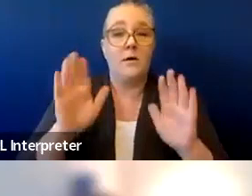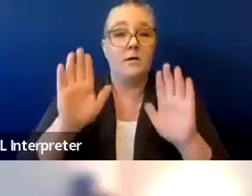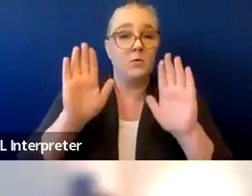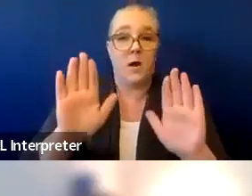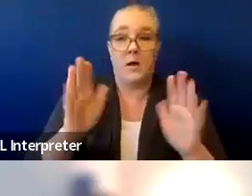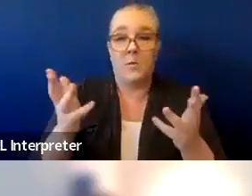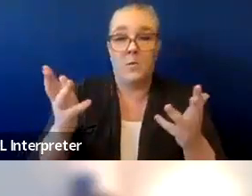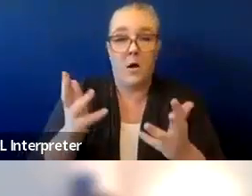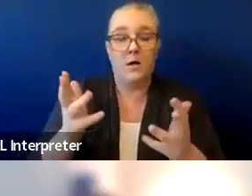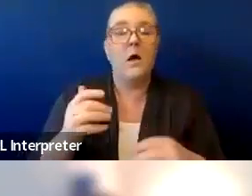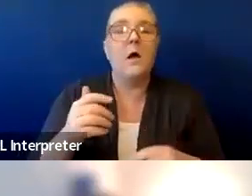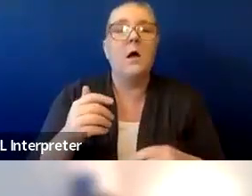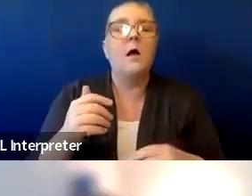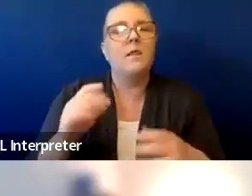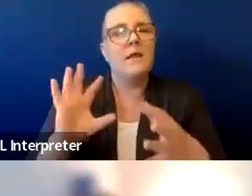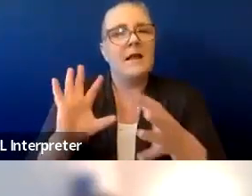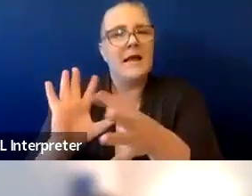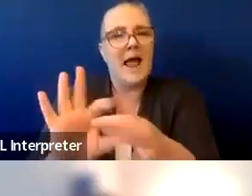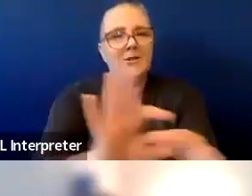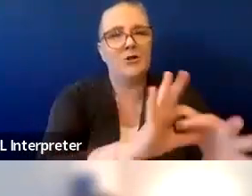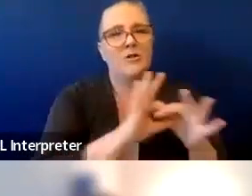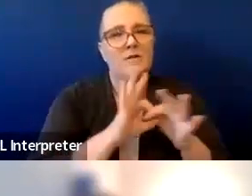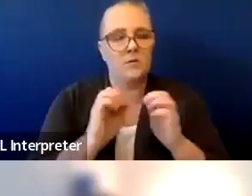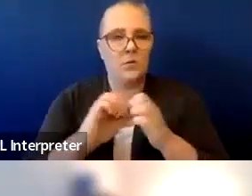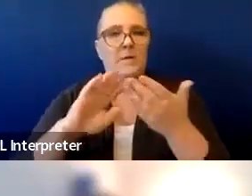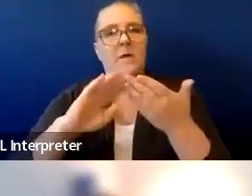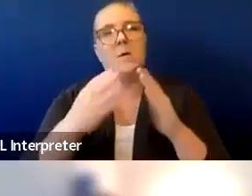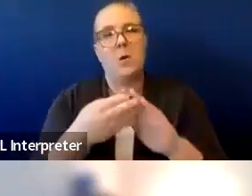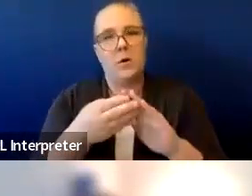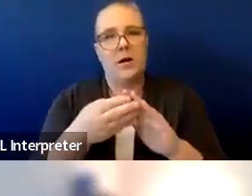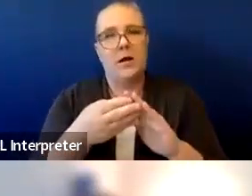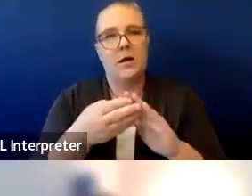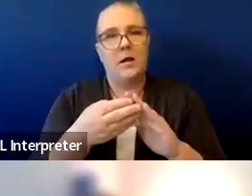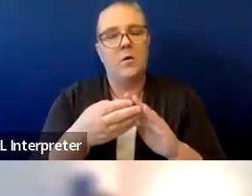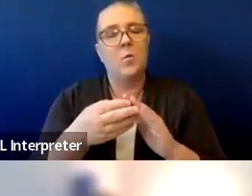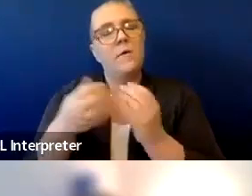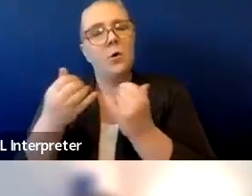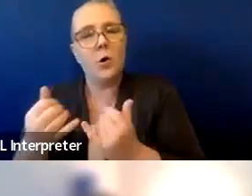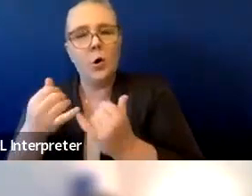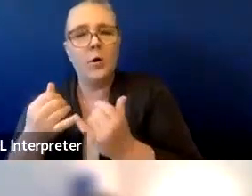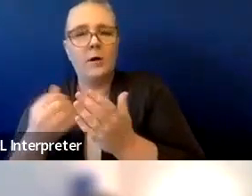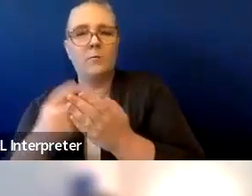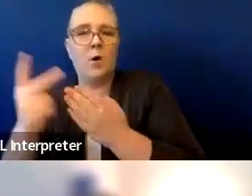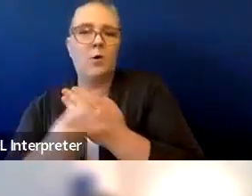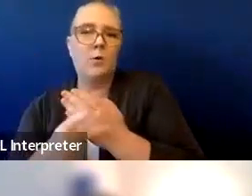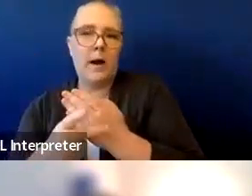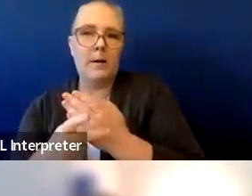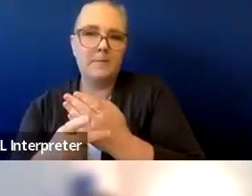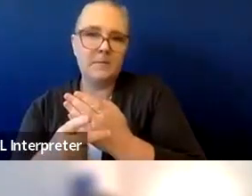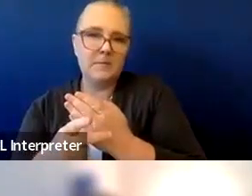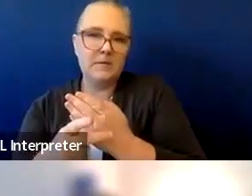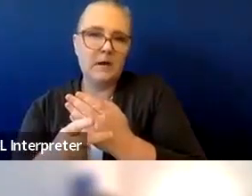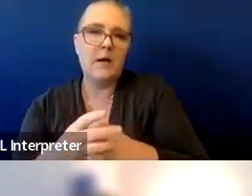are building, we're making connections in the community with existing programs, and